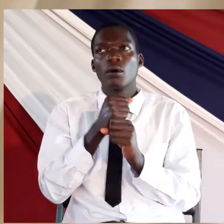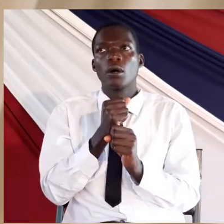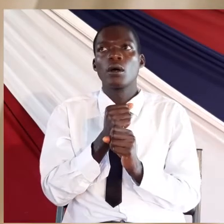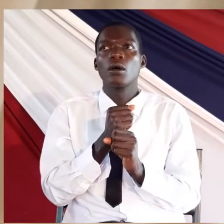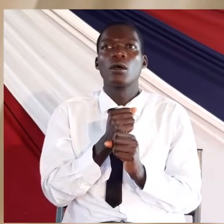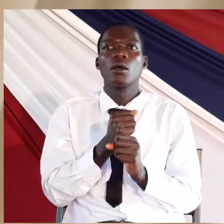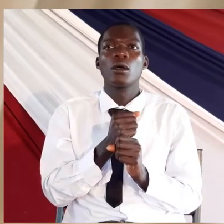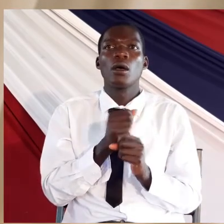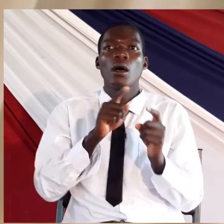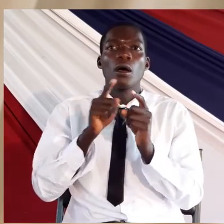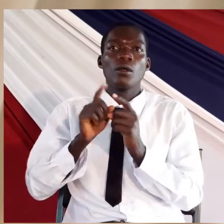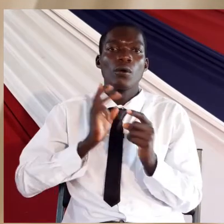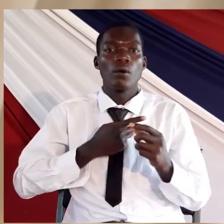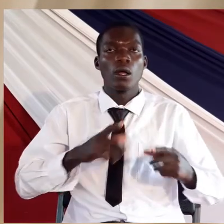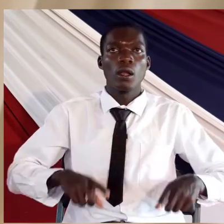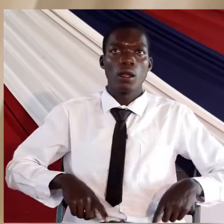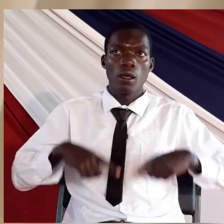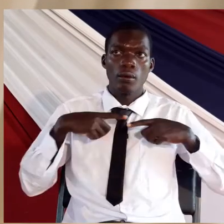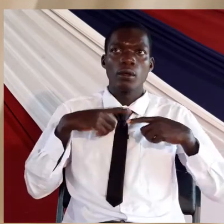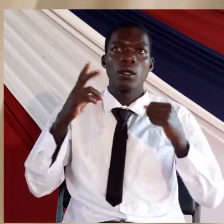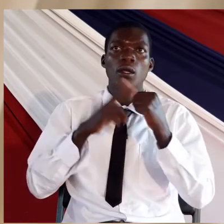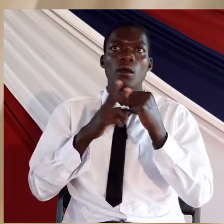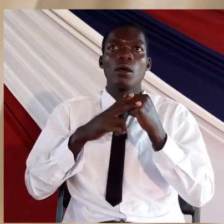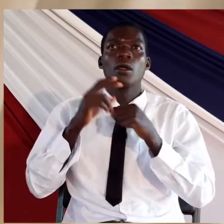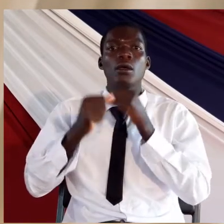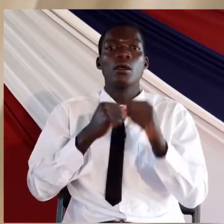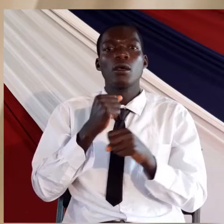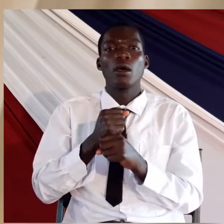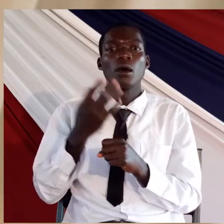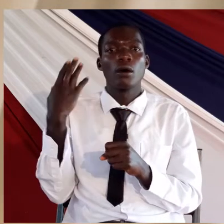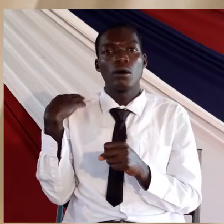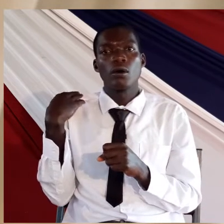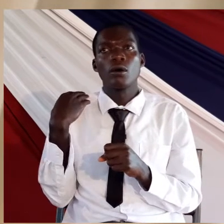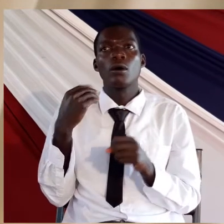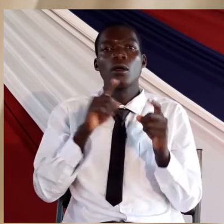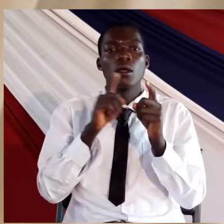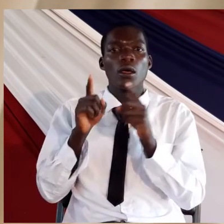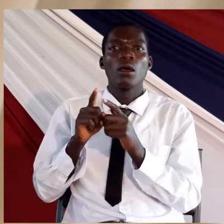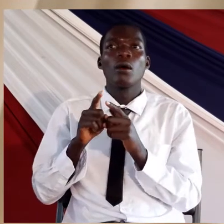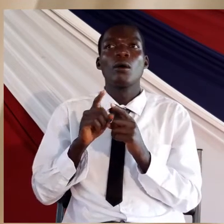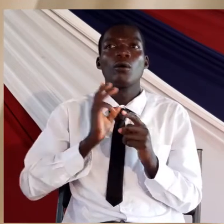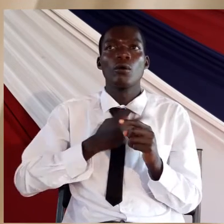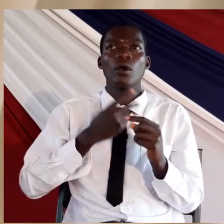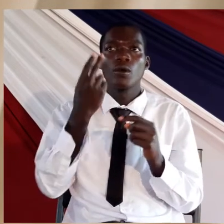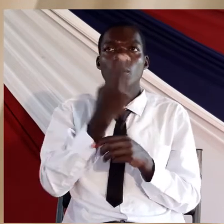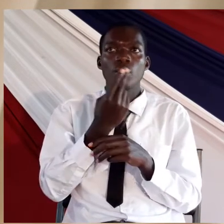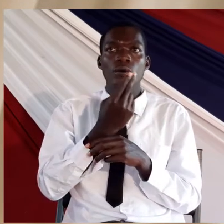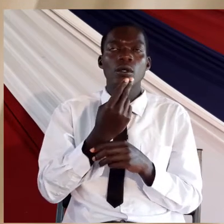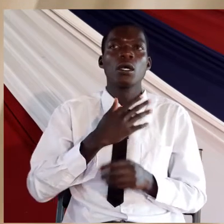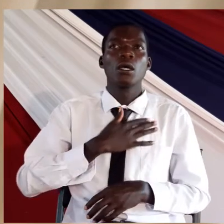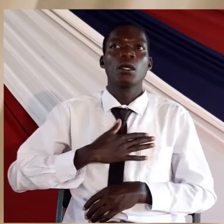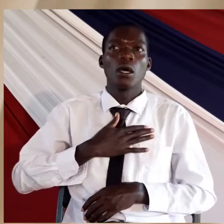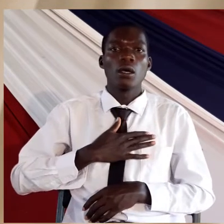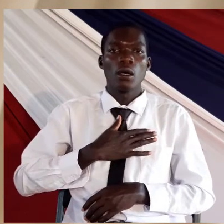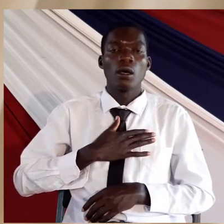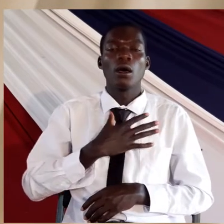It doesn't mean that they could be several years old. Yeah. We could trace that using science, mm-hmm. that for somebody to